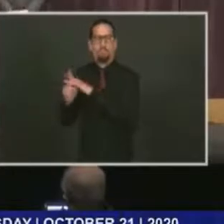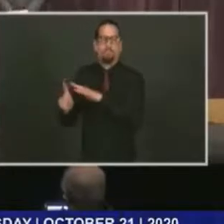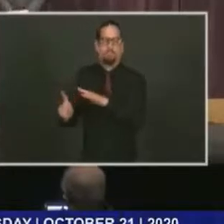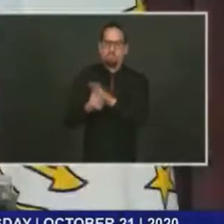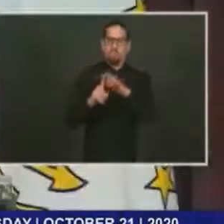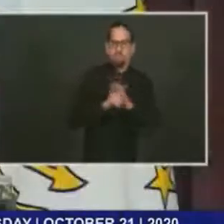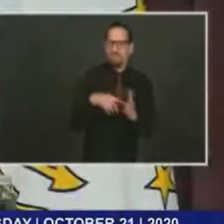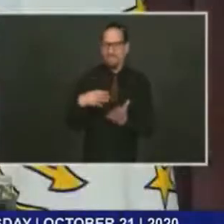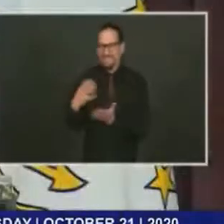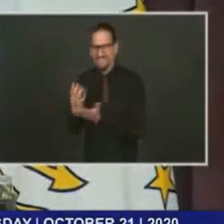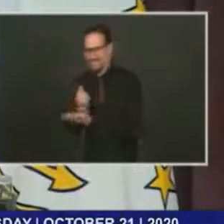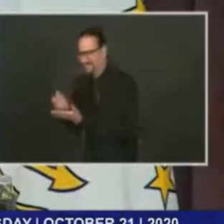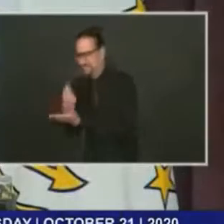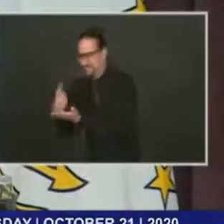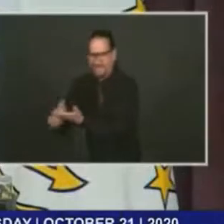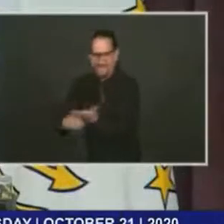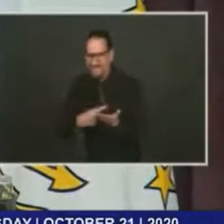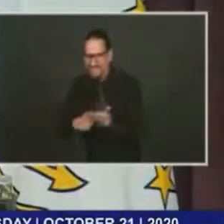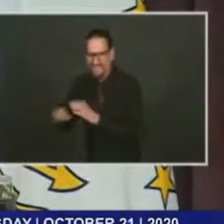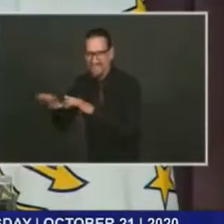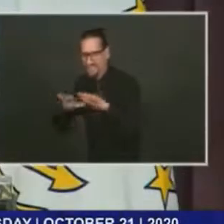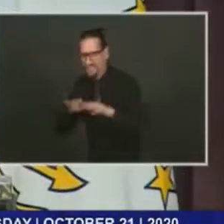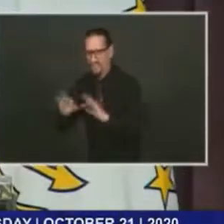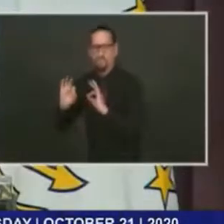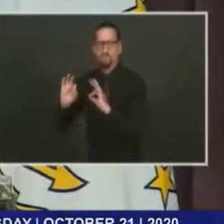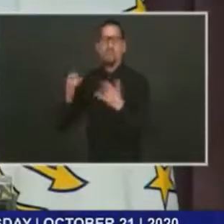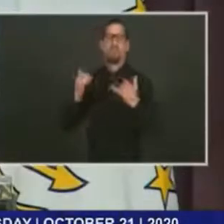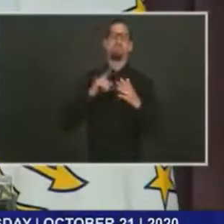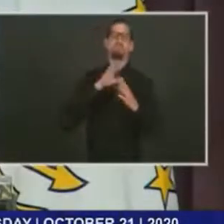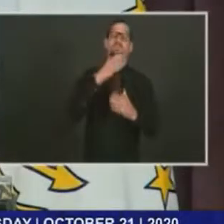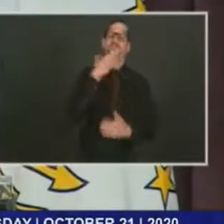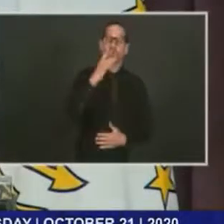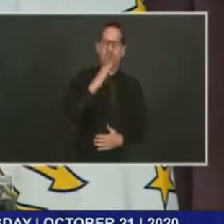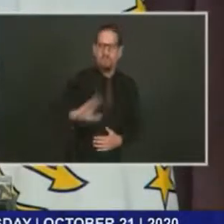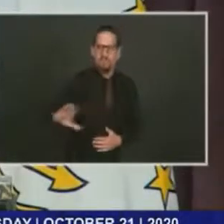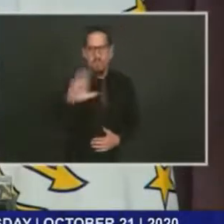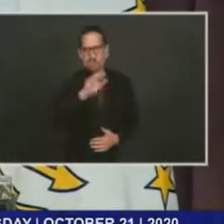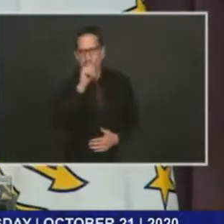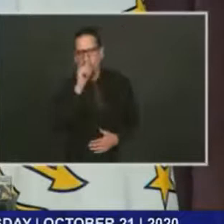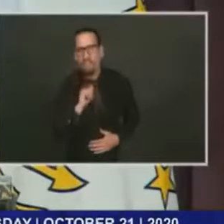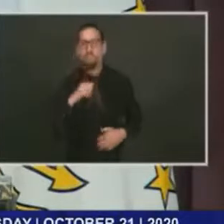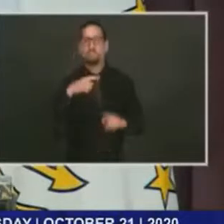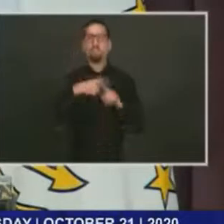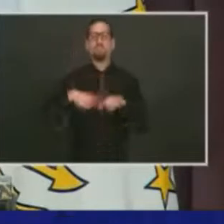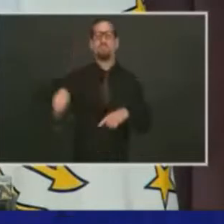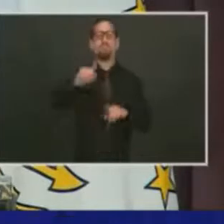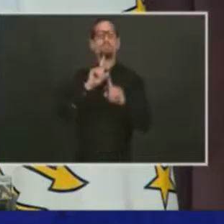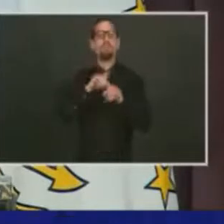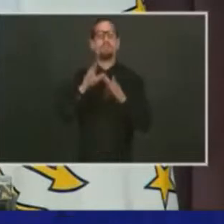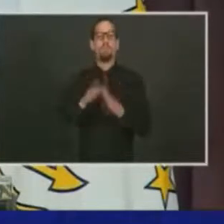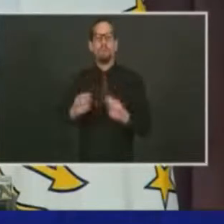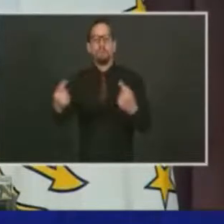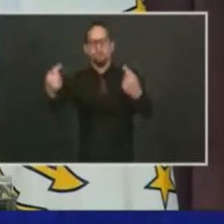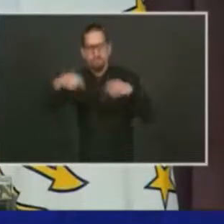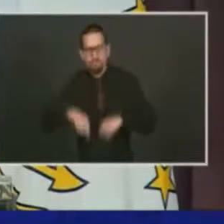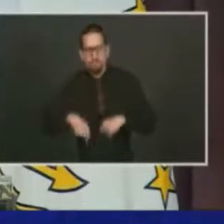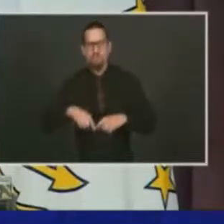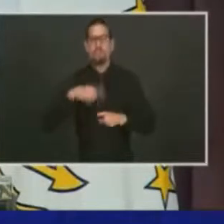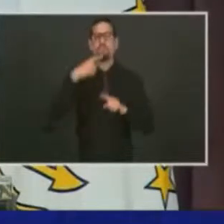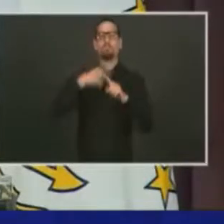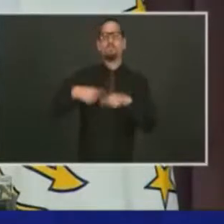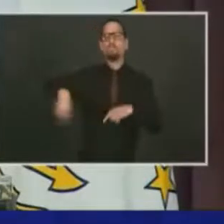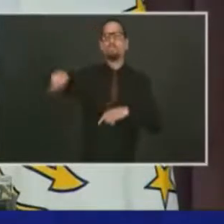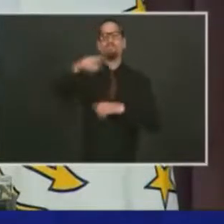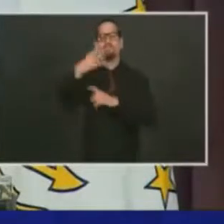appreciate you tuning in. And thank you, members of the press, for being here. As a reminder, I'll be here every Wednesday at 1 o'clock,